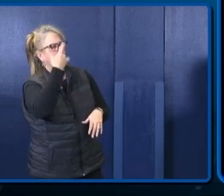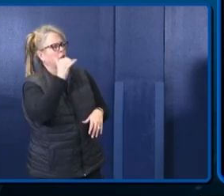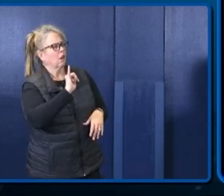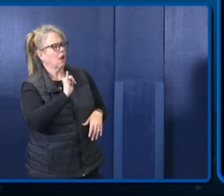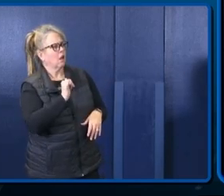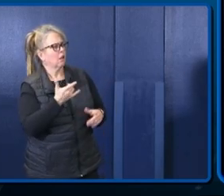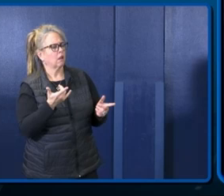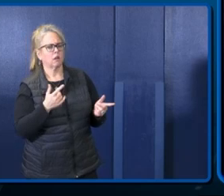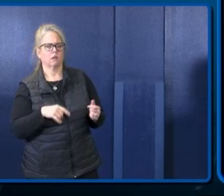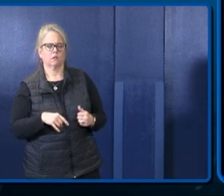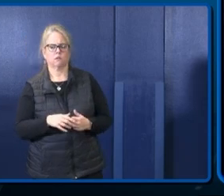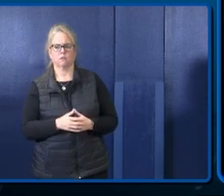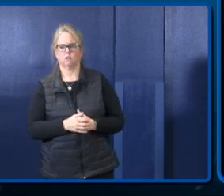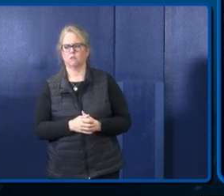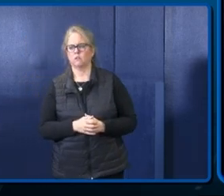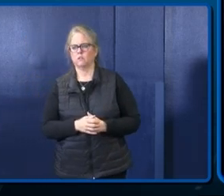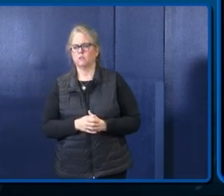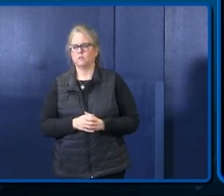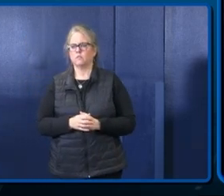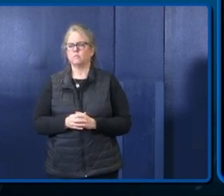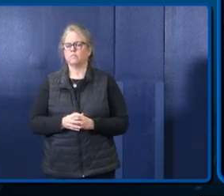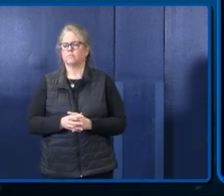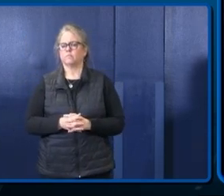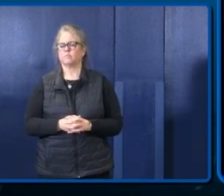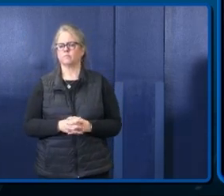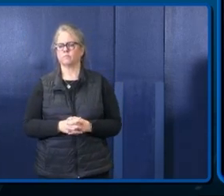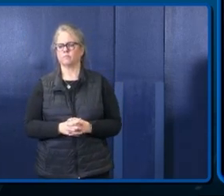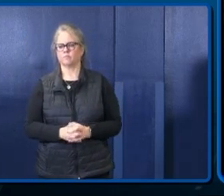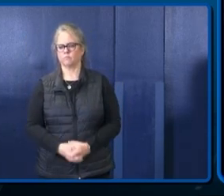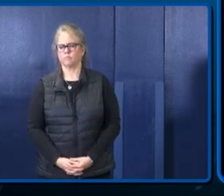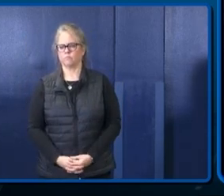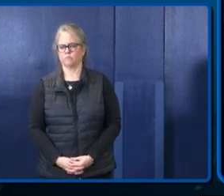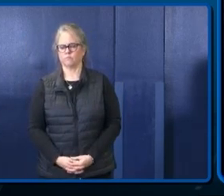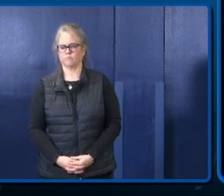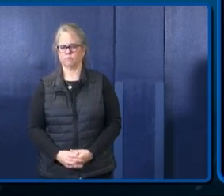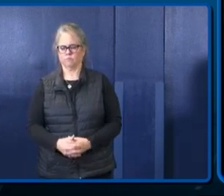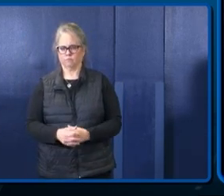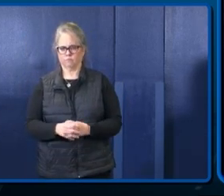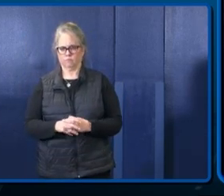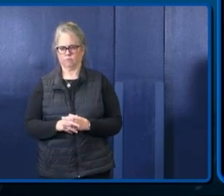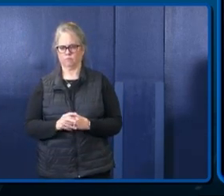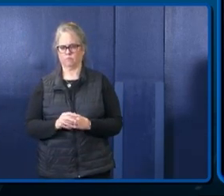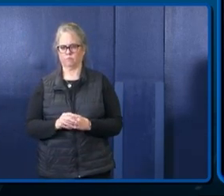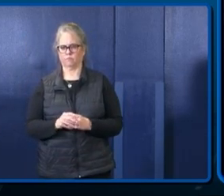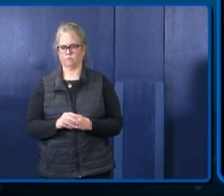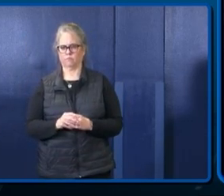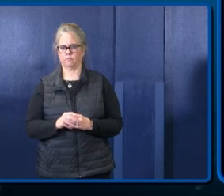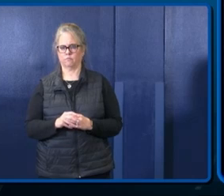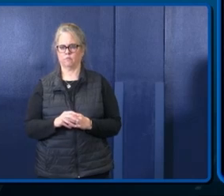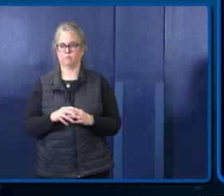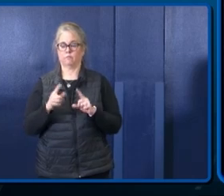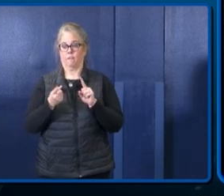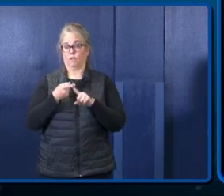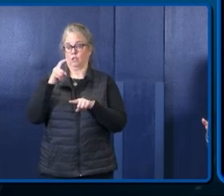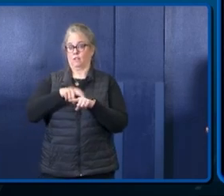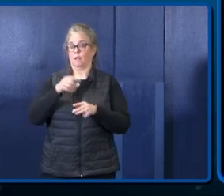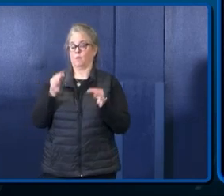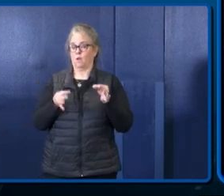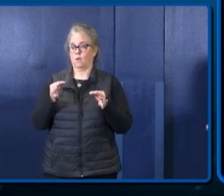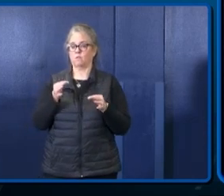appeared? Well, you know, I think at the very first setting, the suspect's demeanor